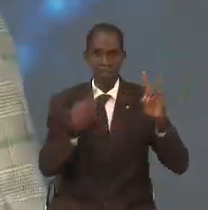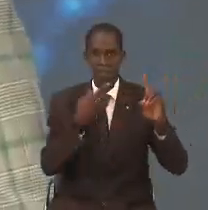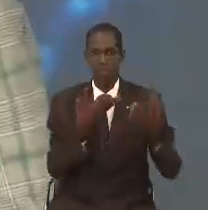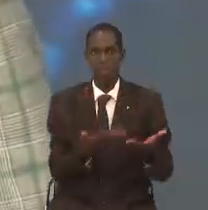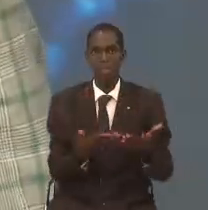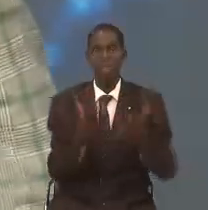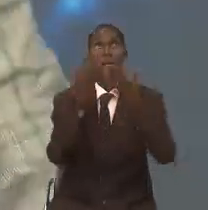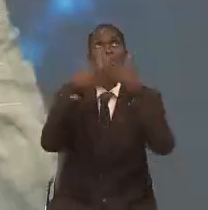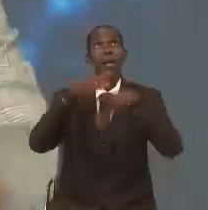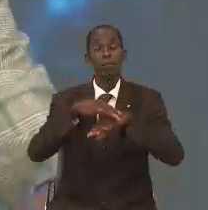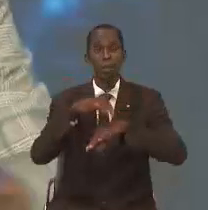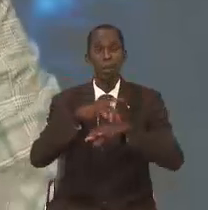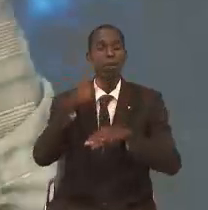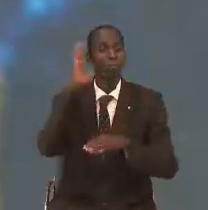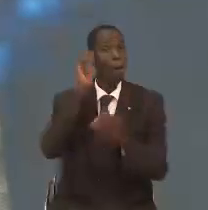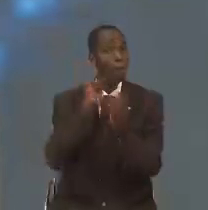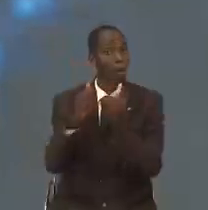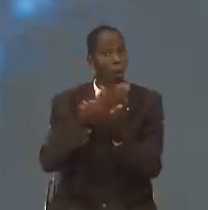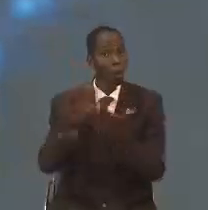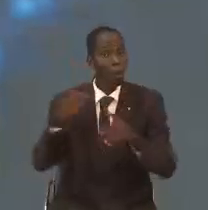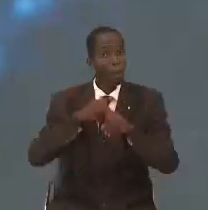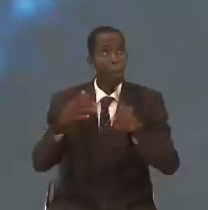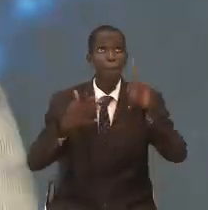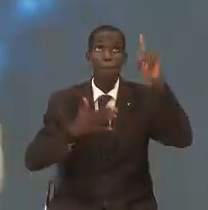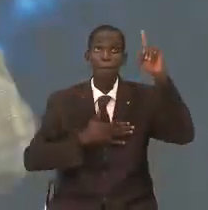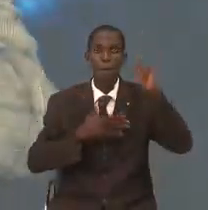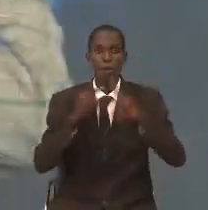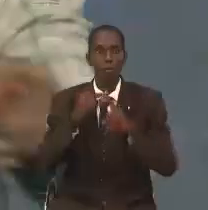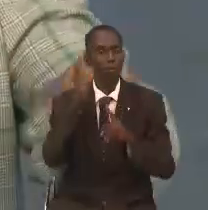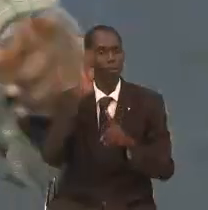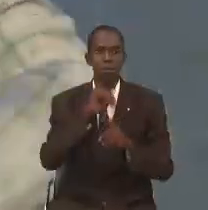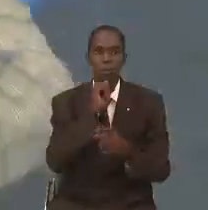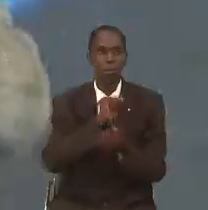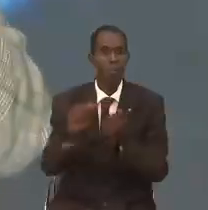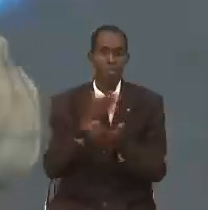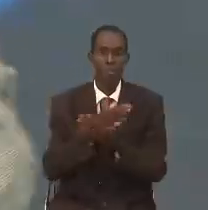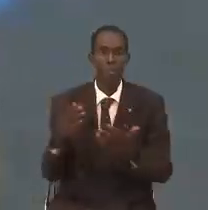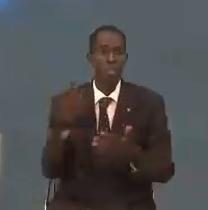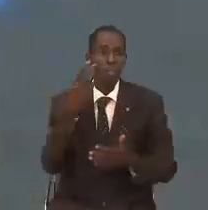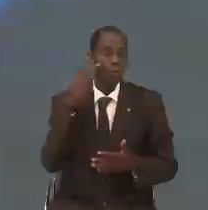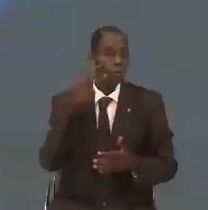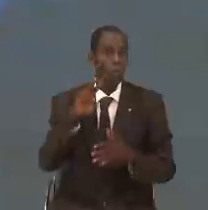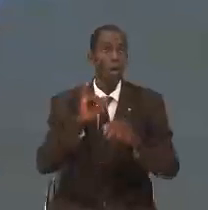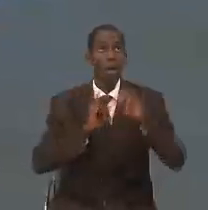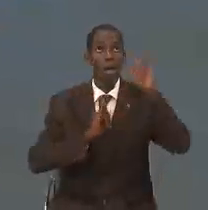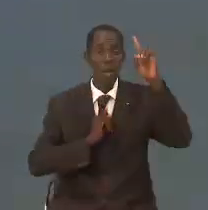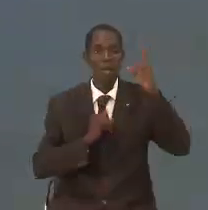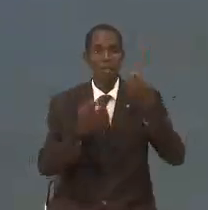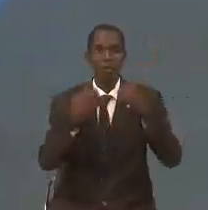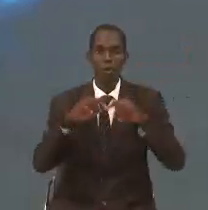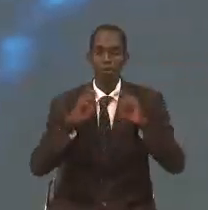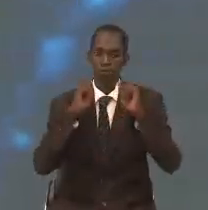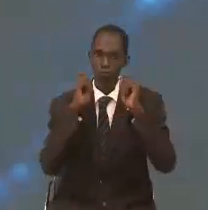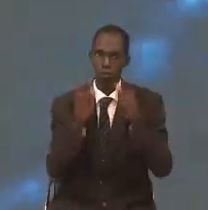earth shall pass away, but my word shall not pass away. Behold, I come quickly. Blessed is